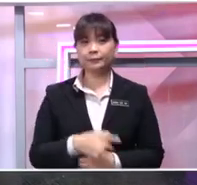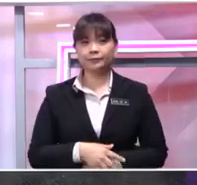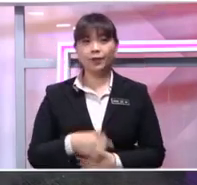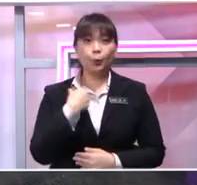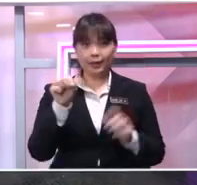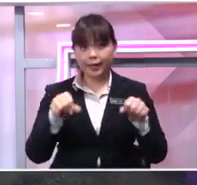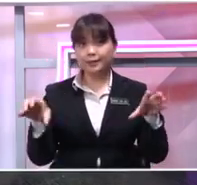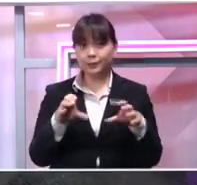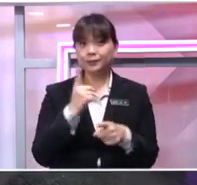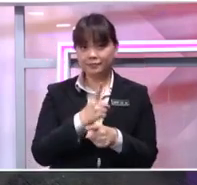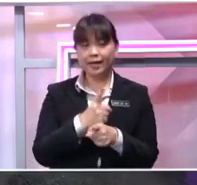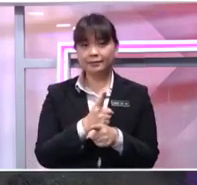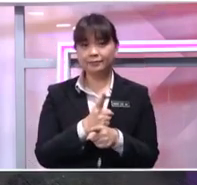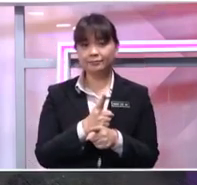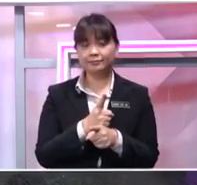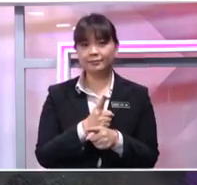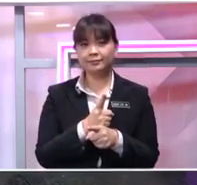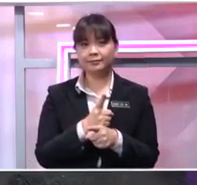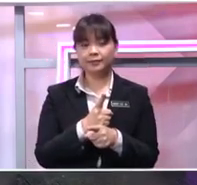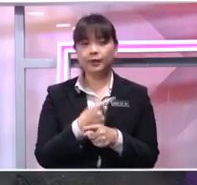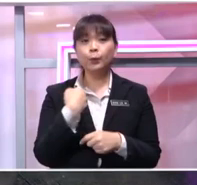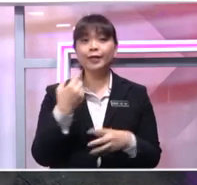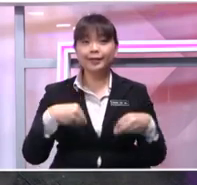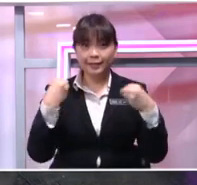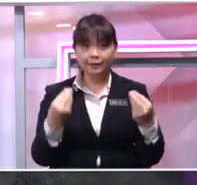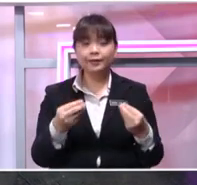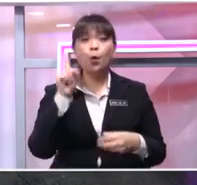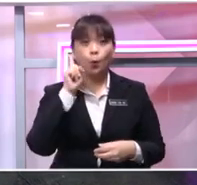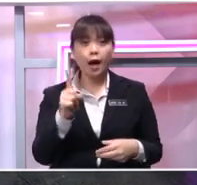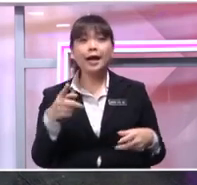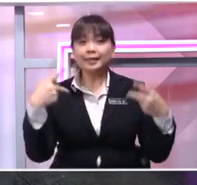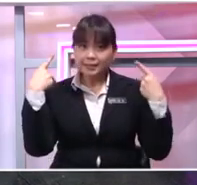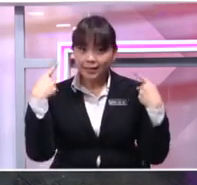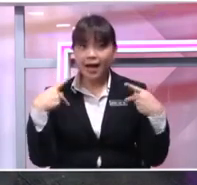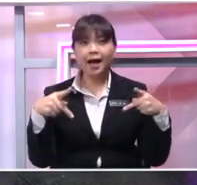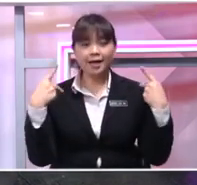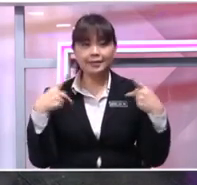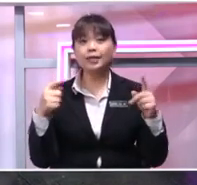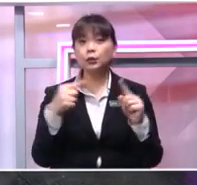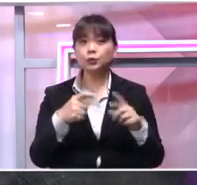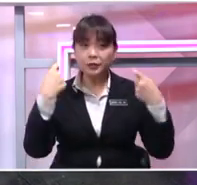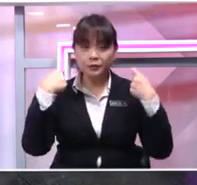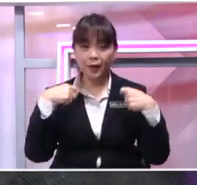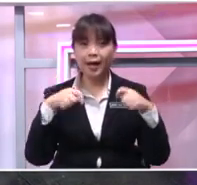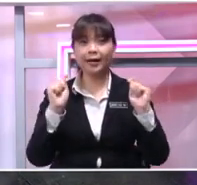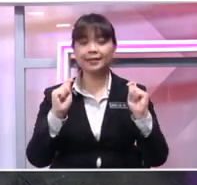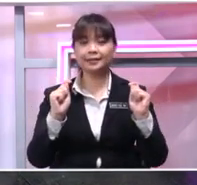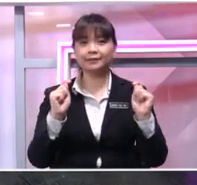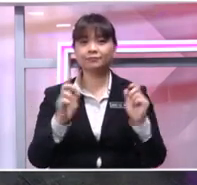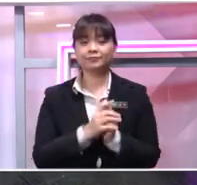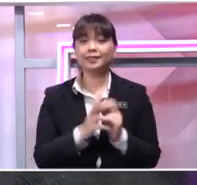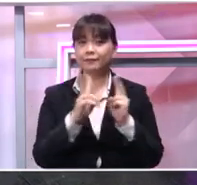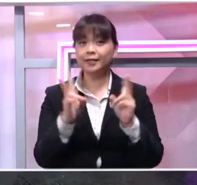We can do that, right? Okay, so we give them a chance. Yeah, to warm up. Yes, mm-hmm. the warm up is important.